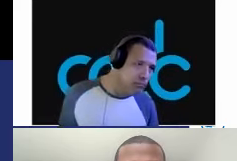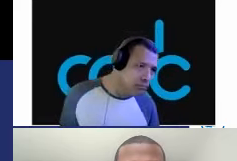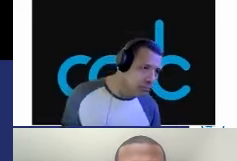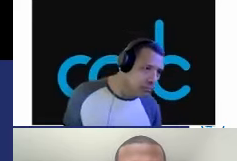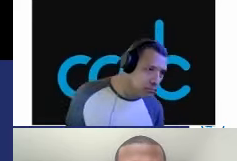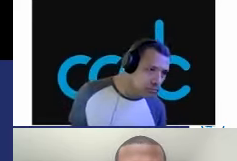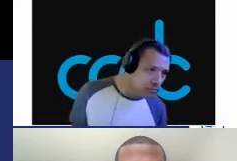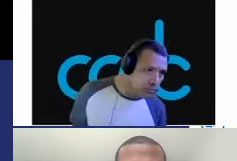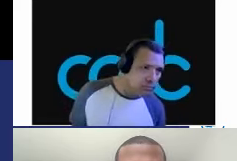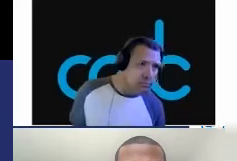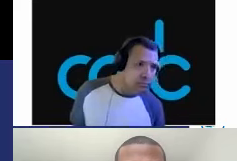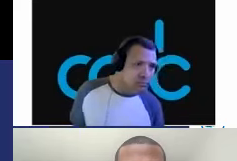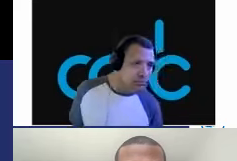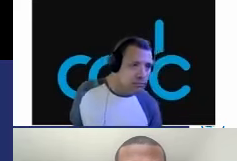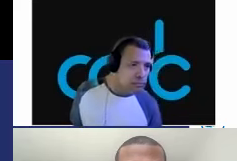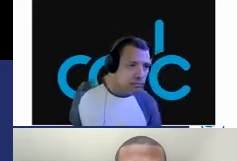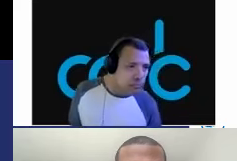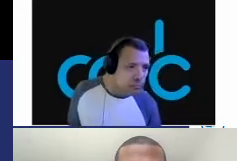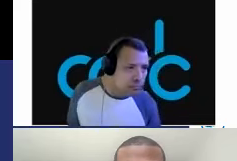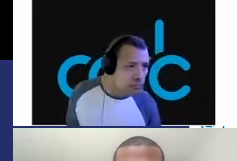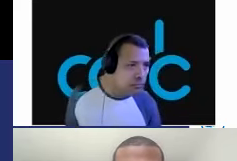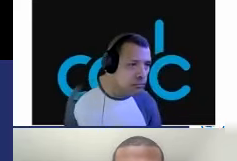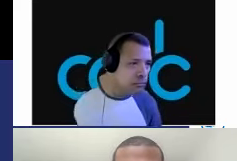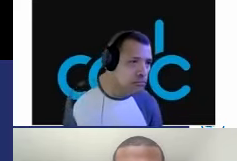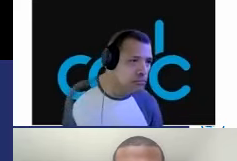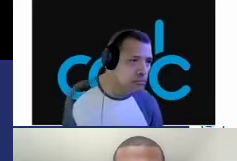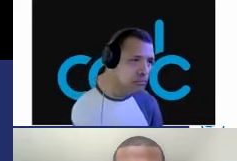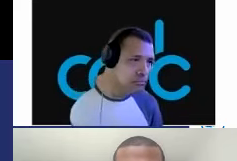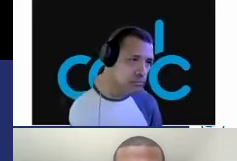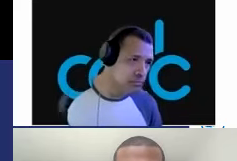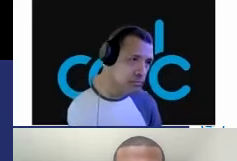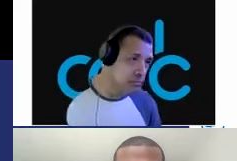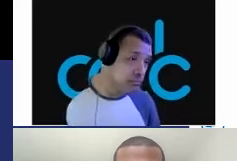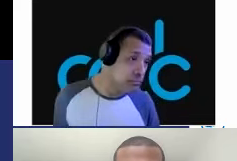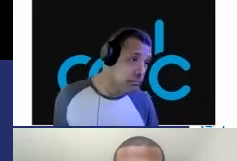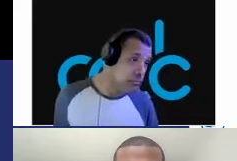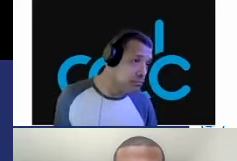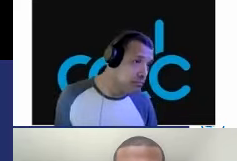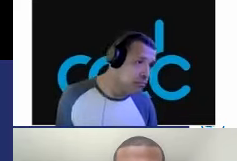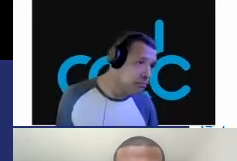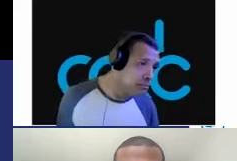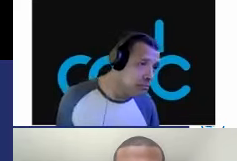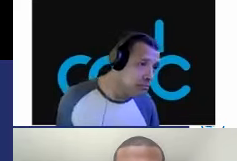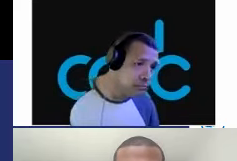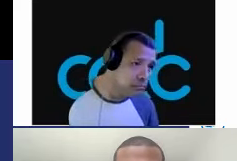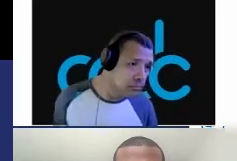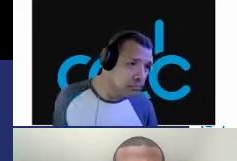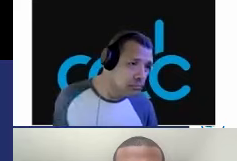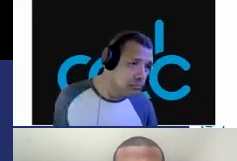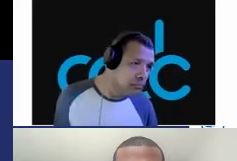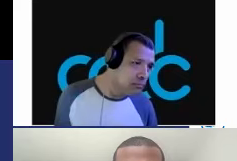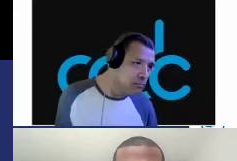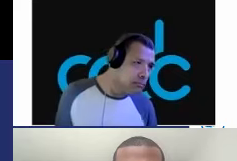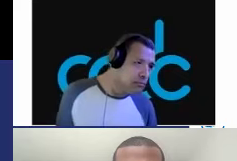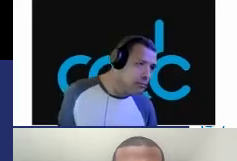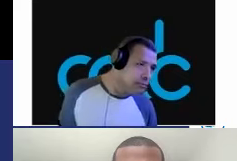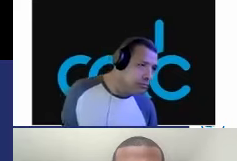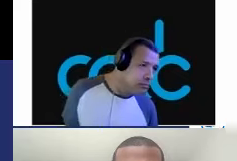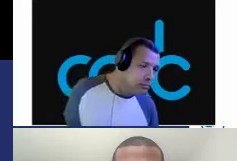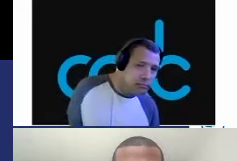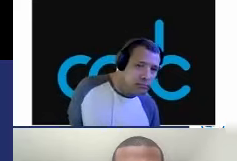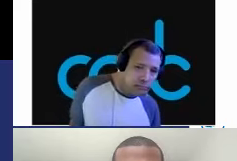and ensuring that supporting everyone, again, threading that narrative and that personal experience that people are having. So other folks